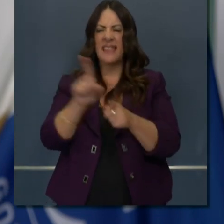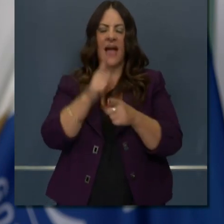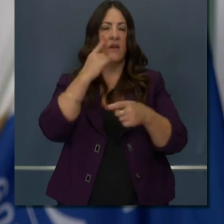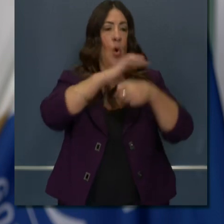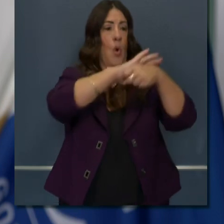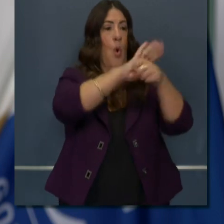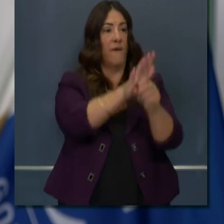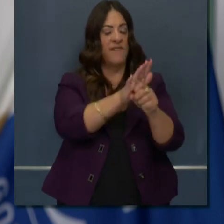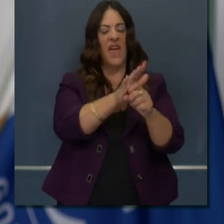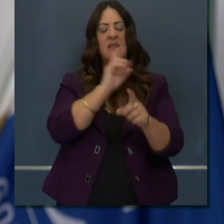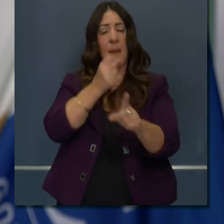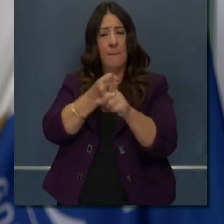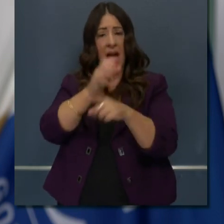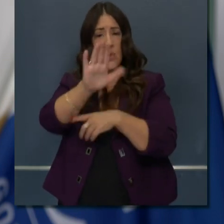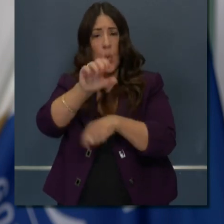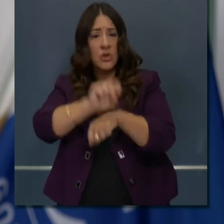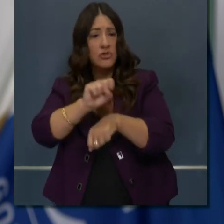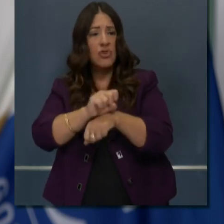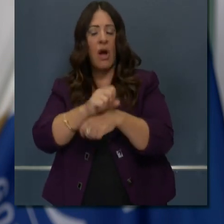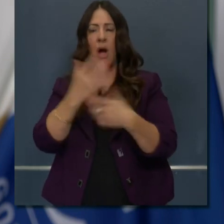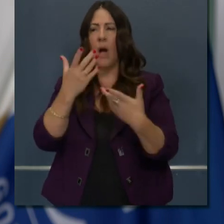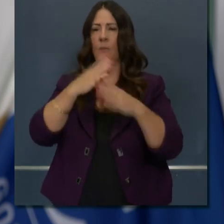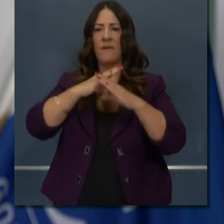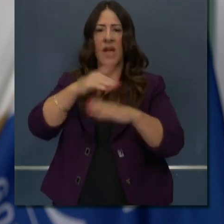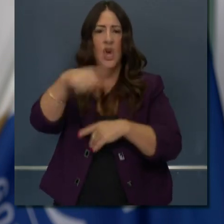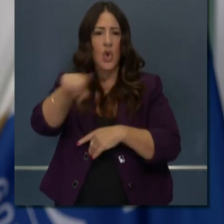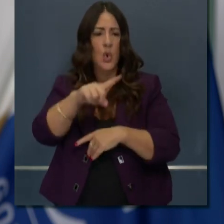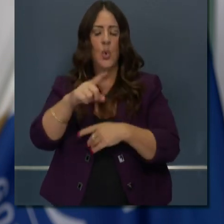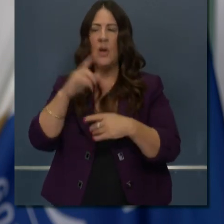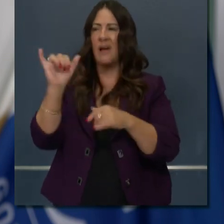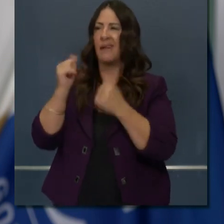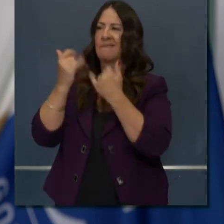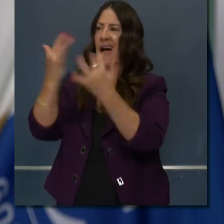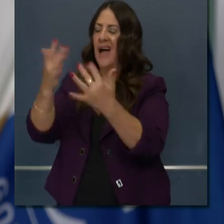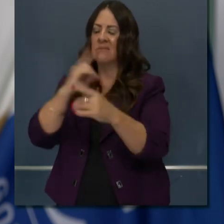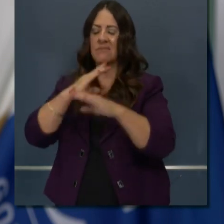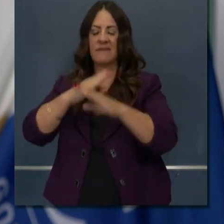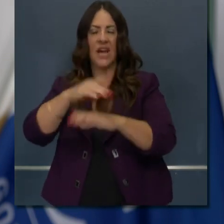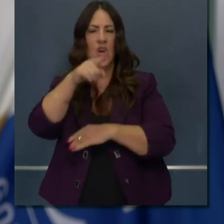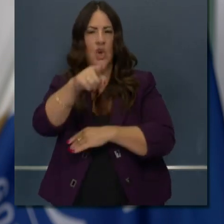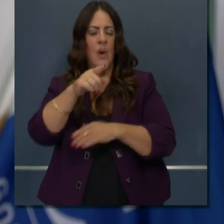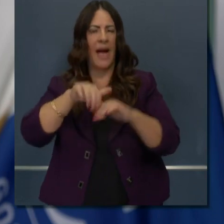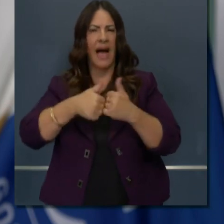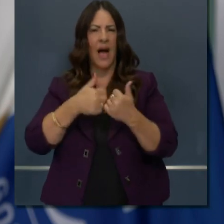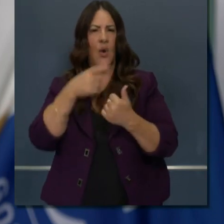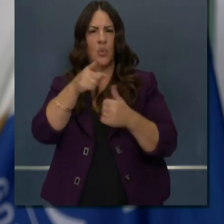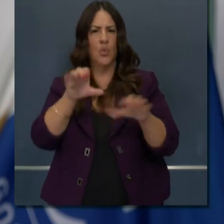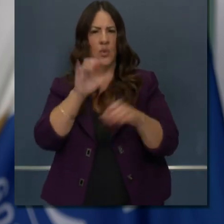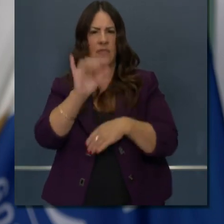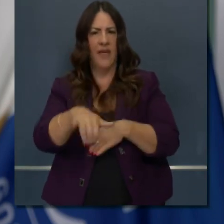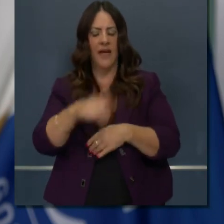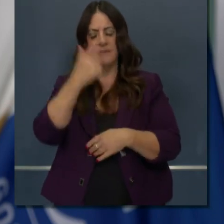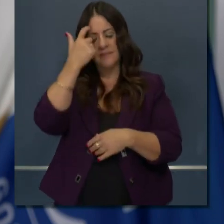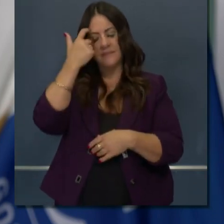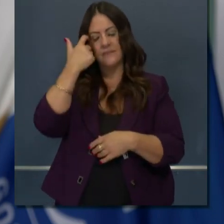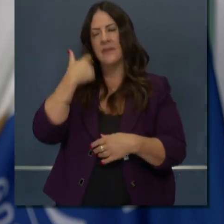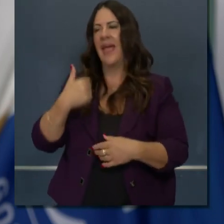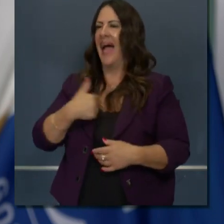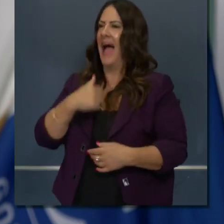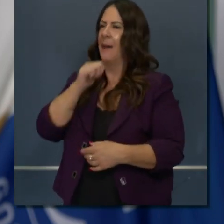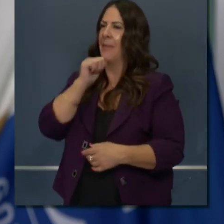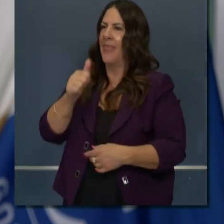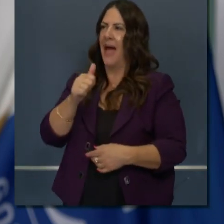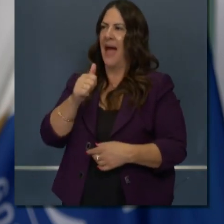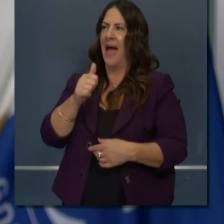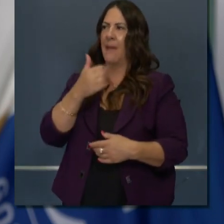the wildfires, just having so many things happen at once? Right. How does that affect the big picture? I am not the best person to answer that